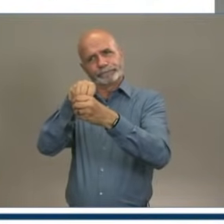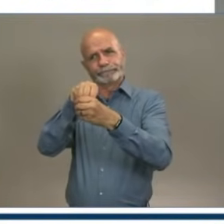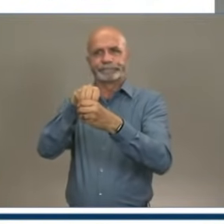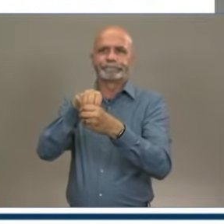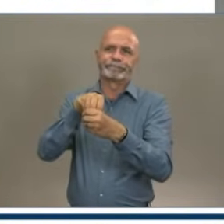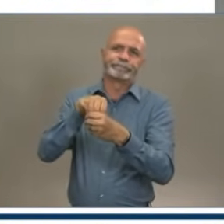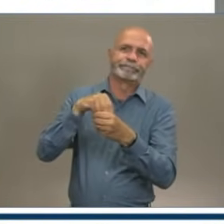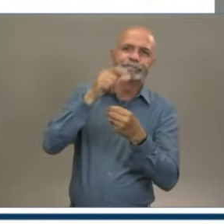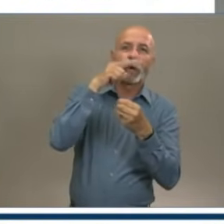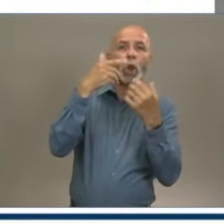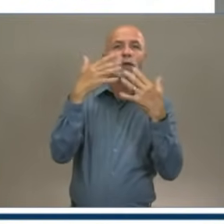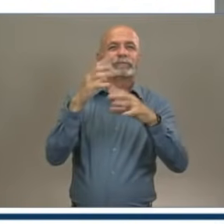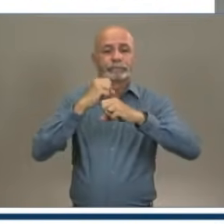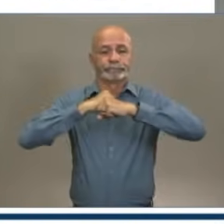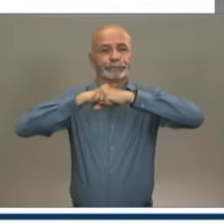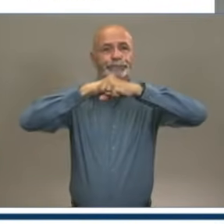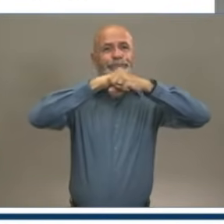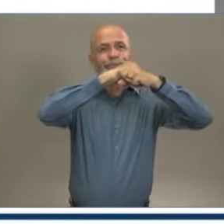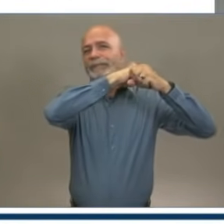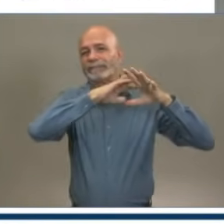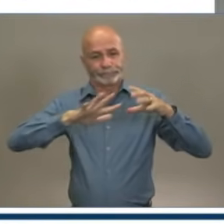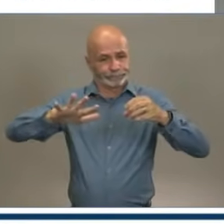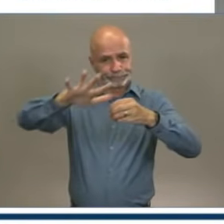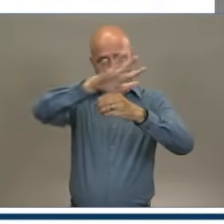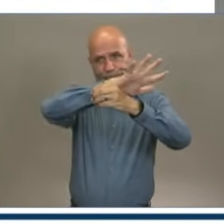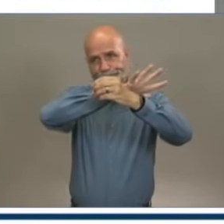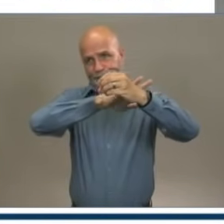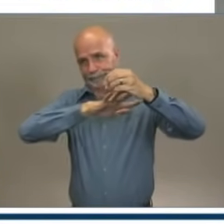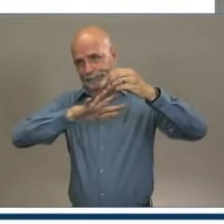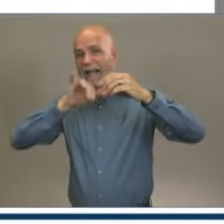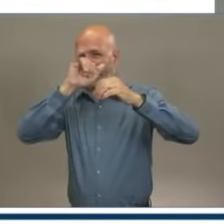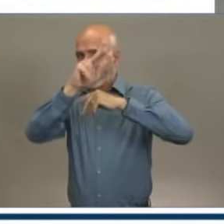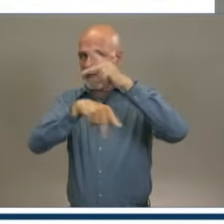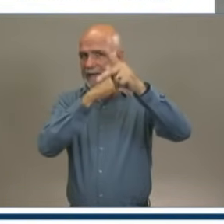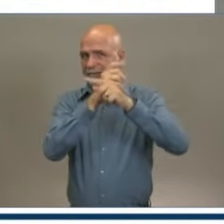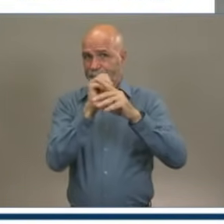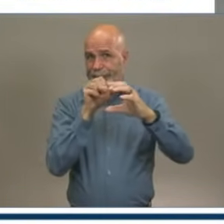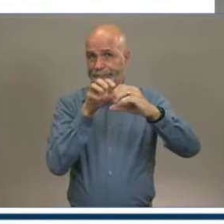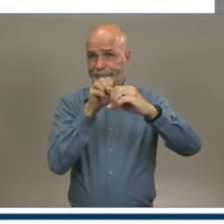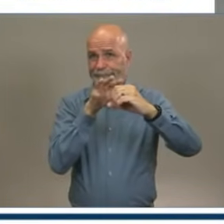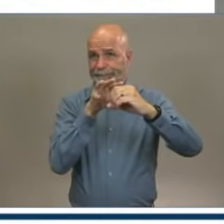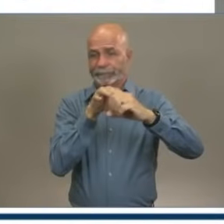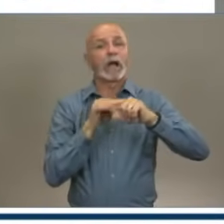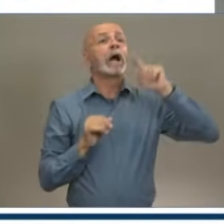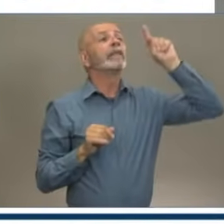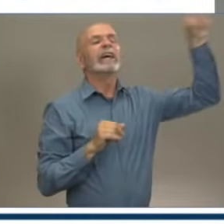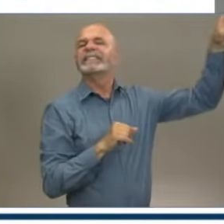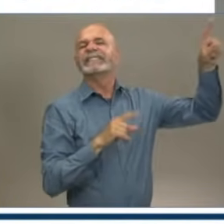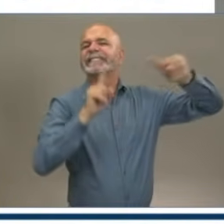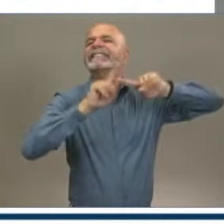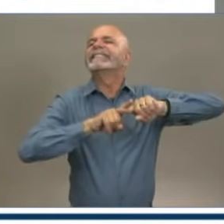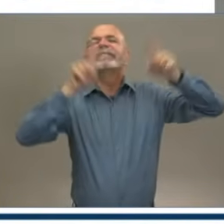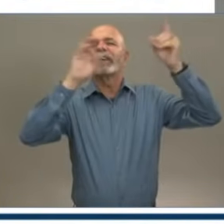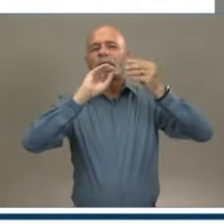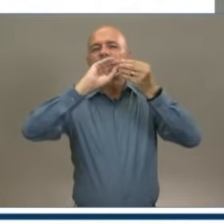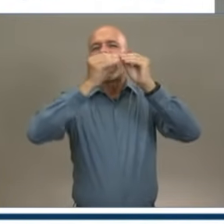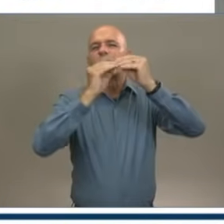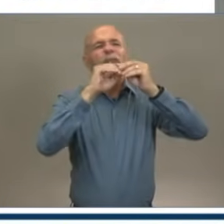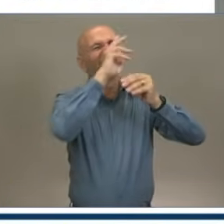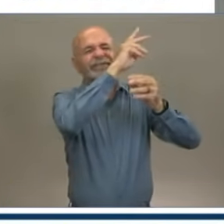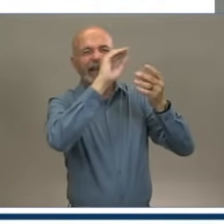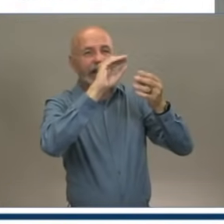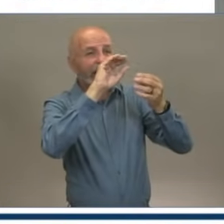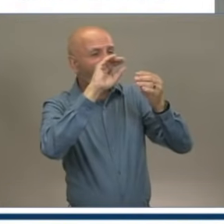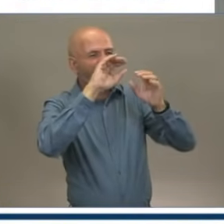that's the number that we give. So that really explains the difference. We're using different metrics to actually report.